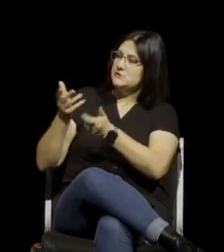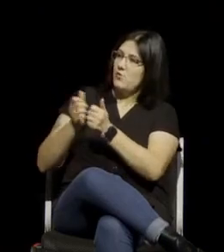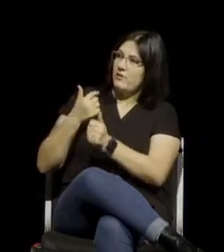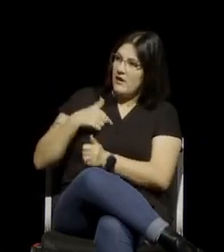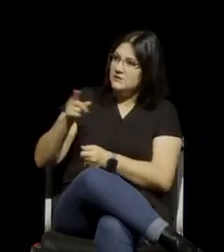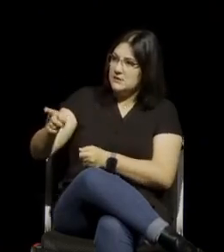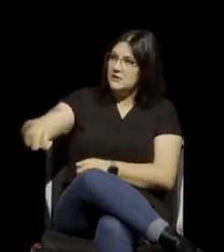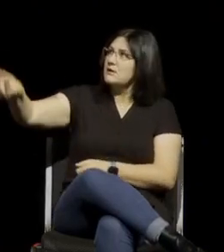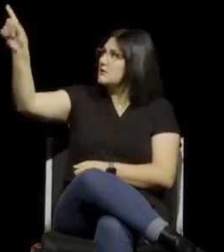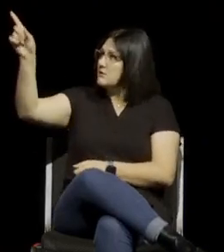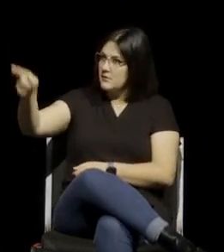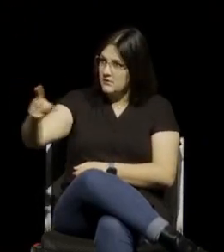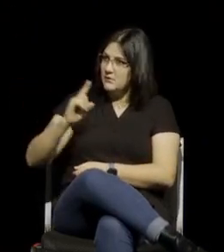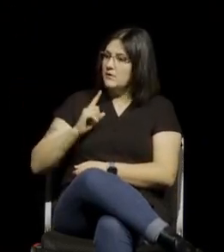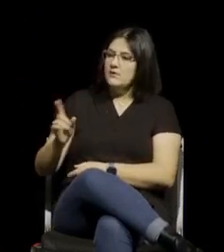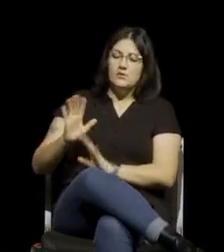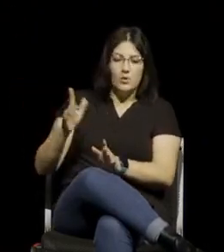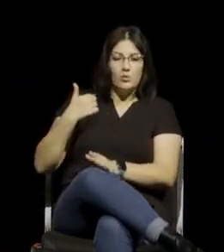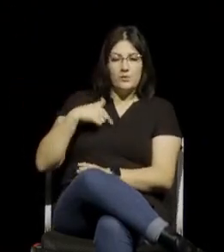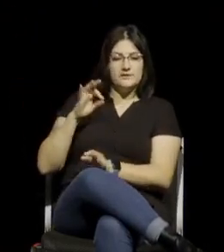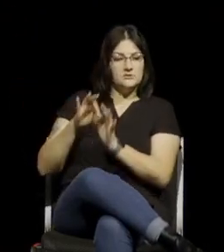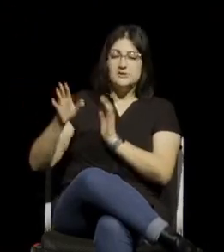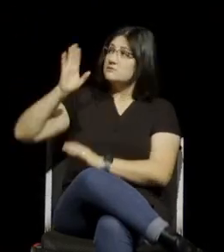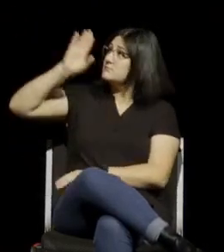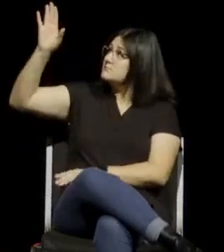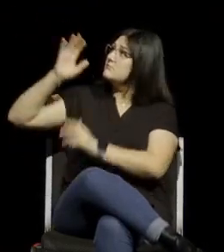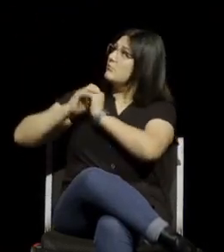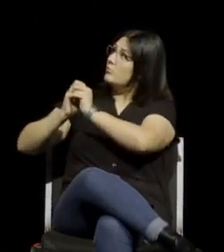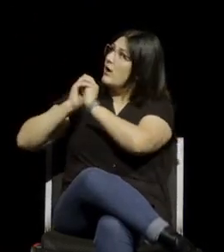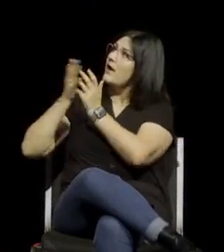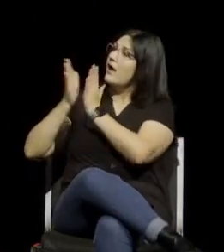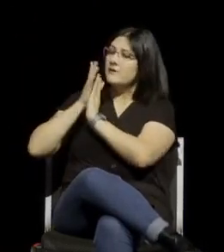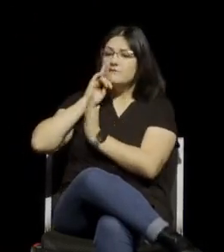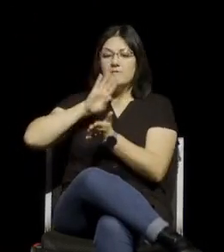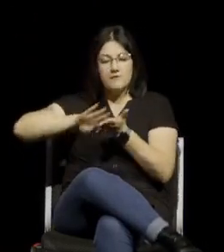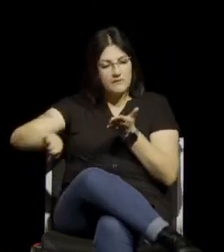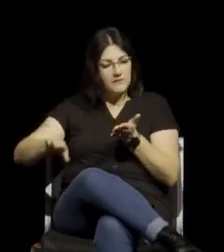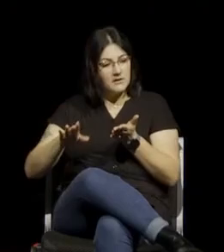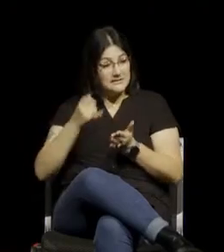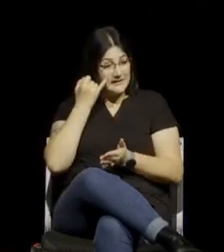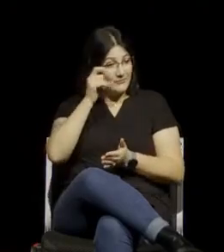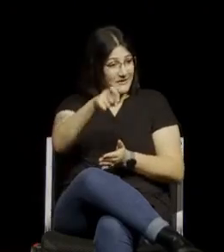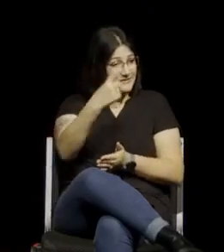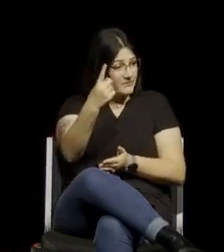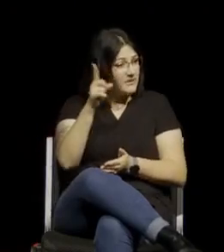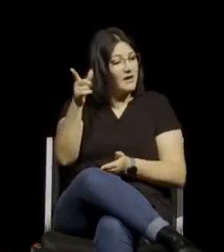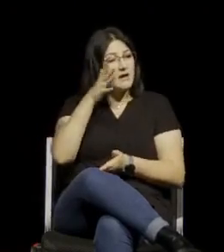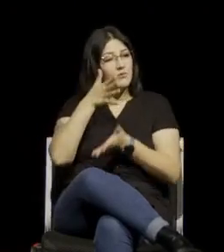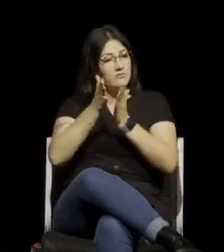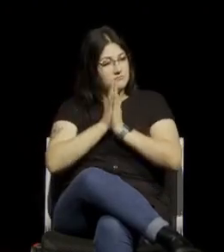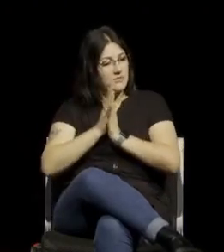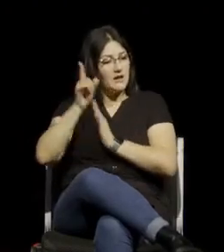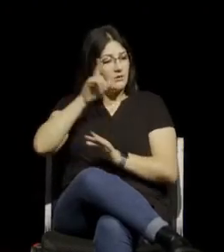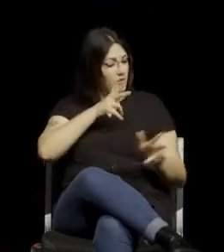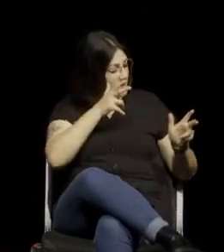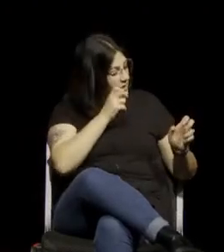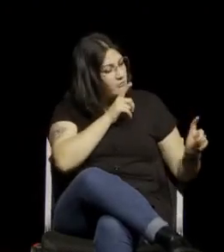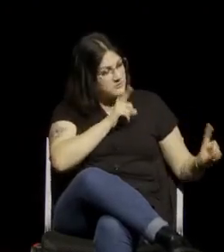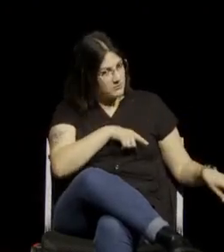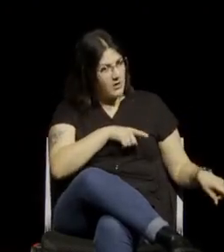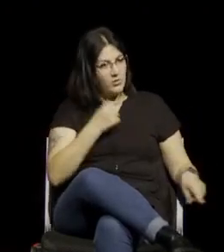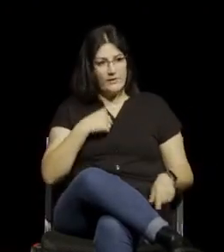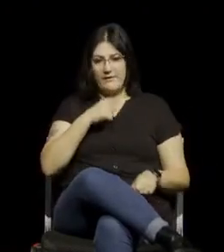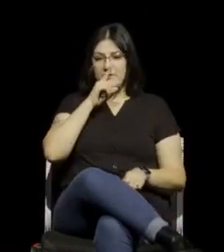between us and God. We can just pray and seek forgiveness from our sins. We can pray in our time of need, and God will hear and respond to us, right? We